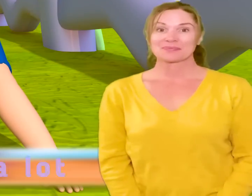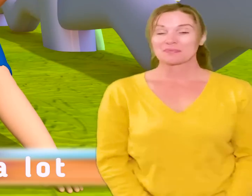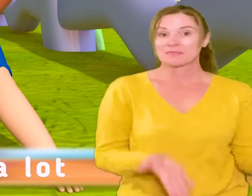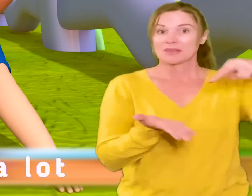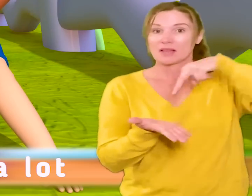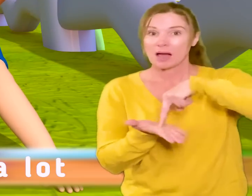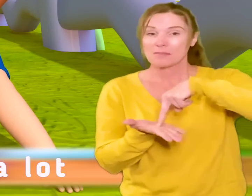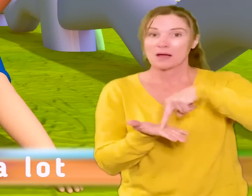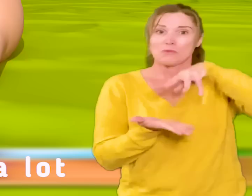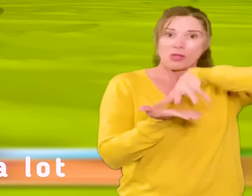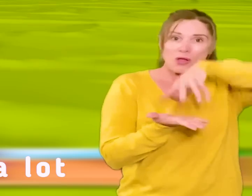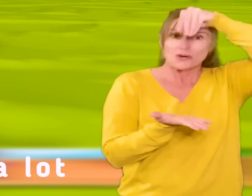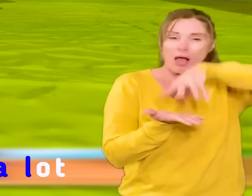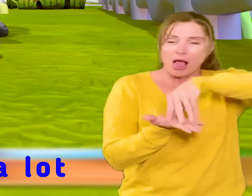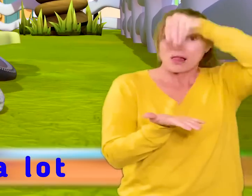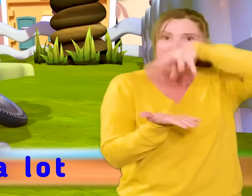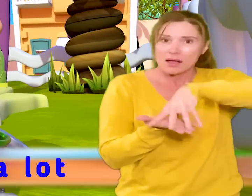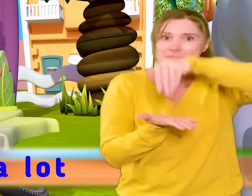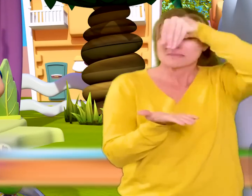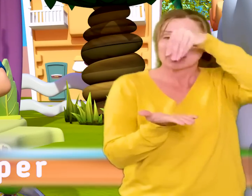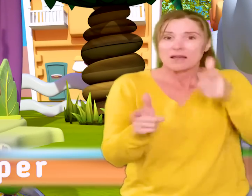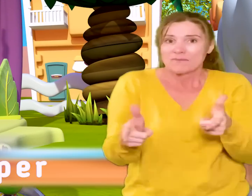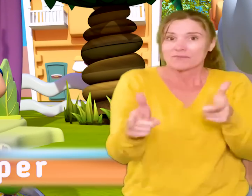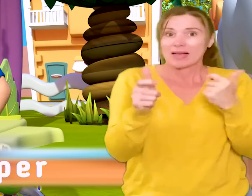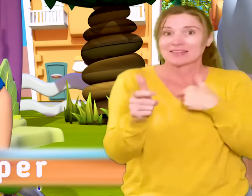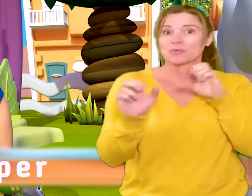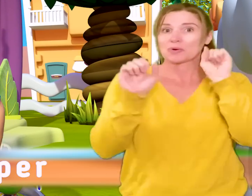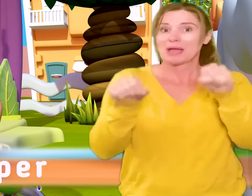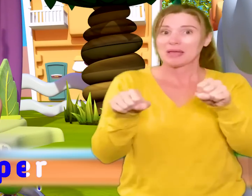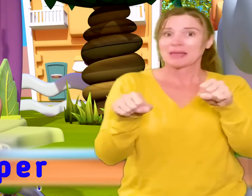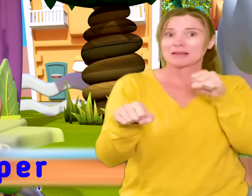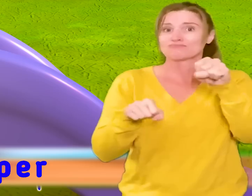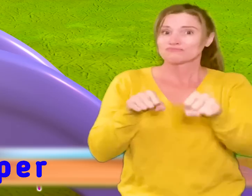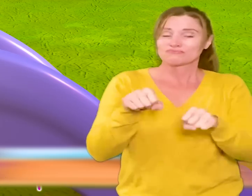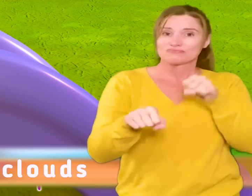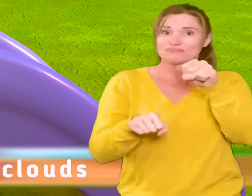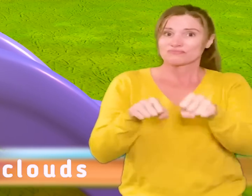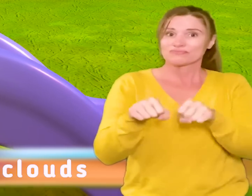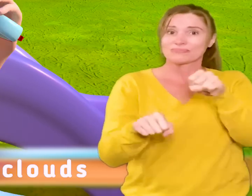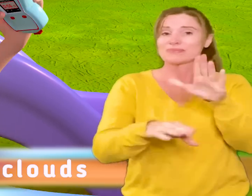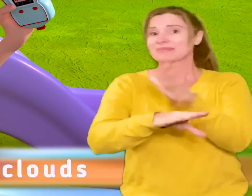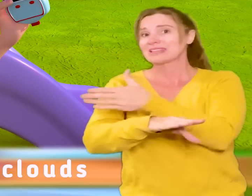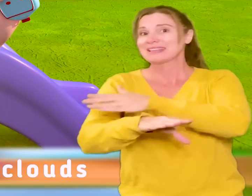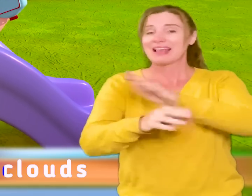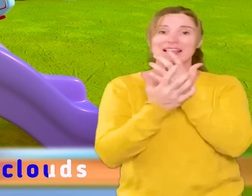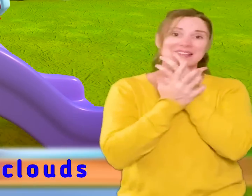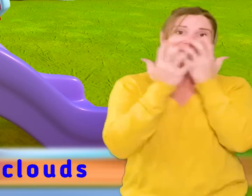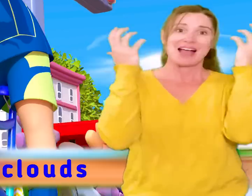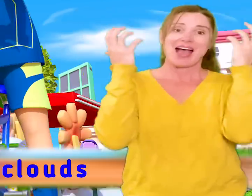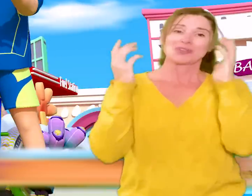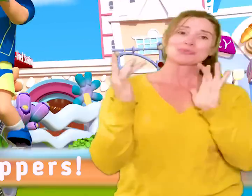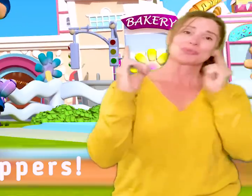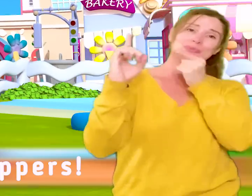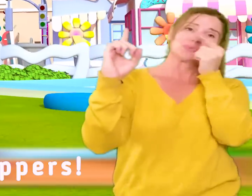after up we'll hop and learn a lot as fast as we could CER and sing aloud and